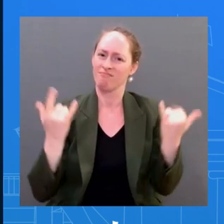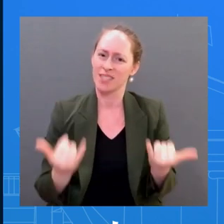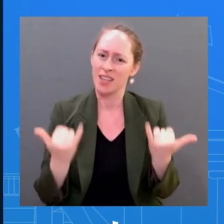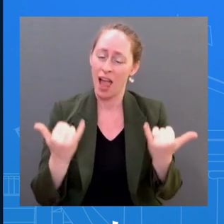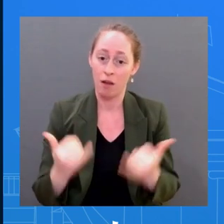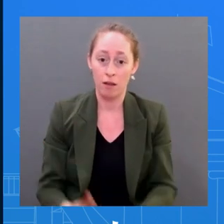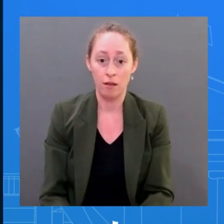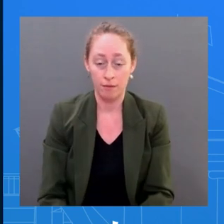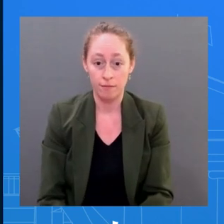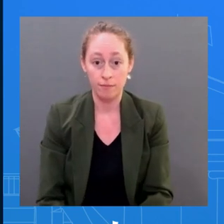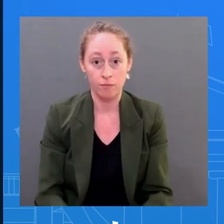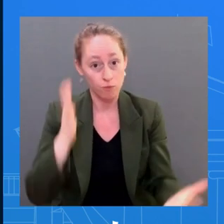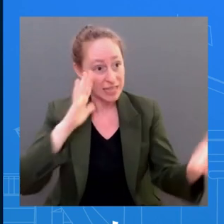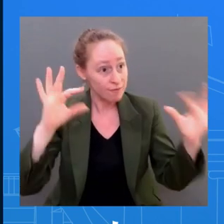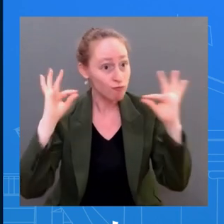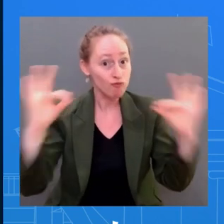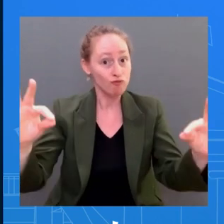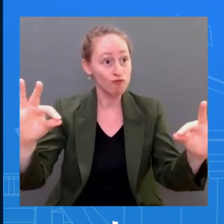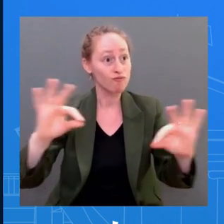But people are hurting.